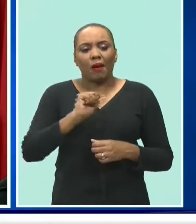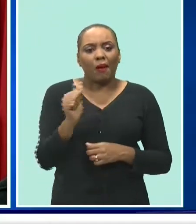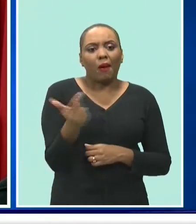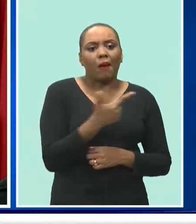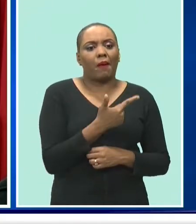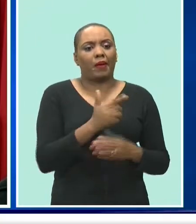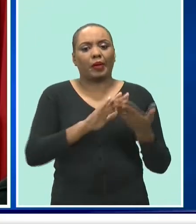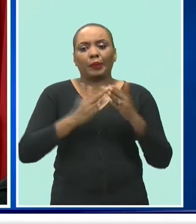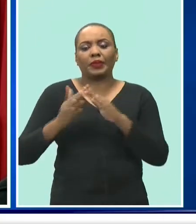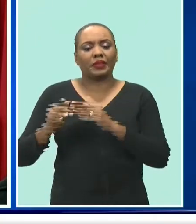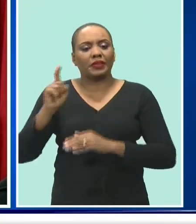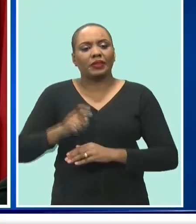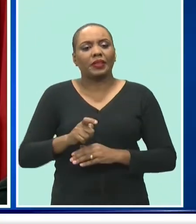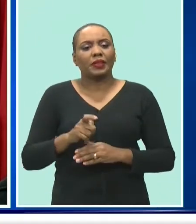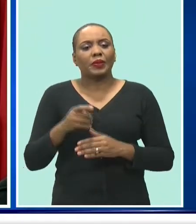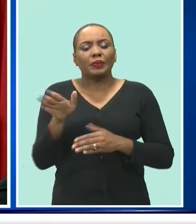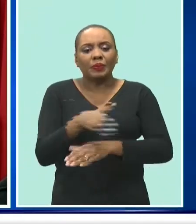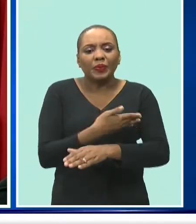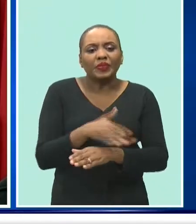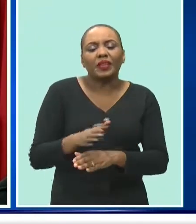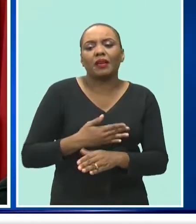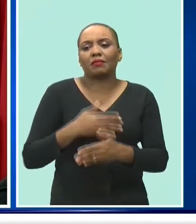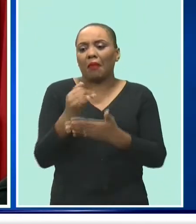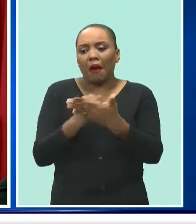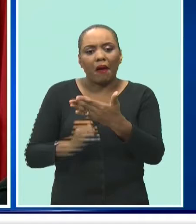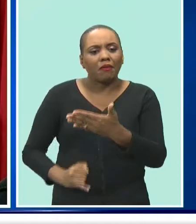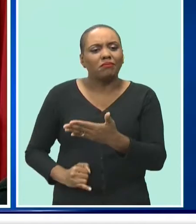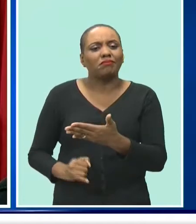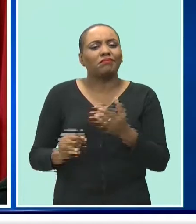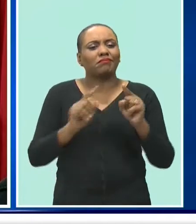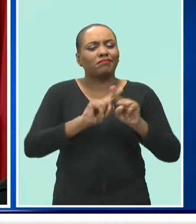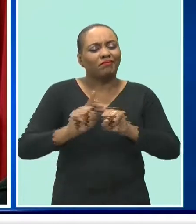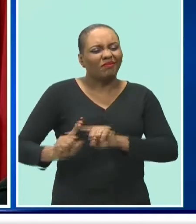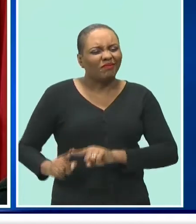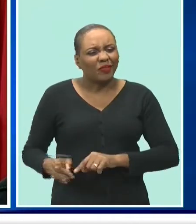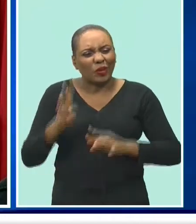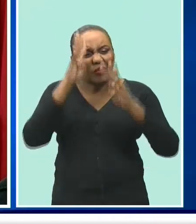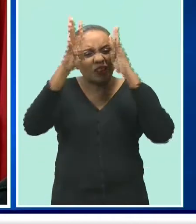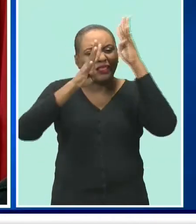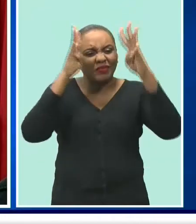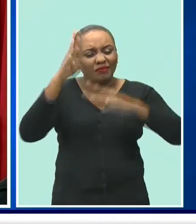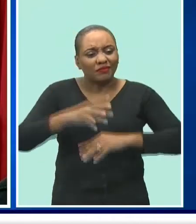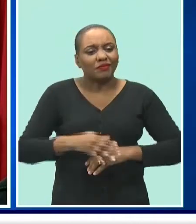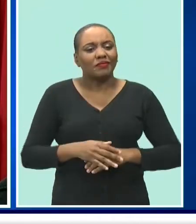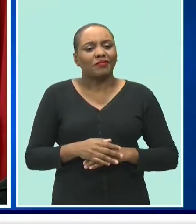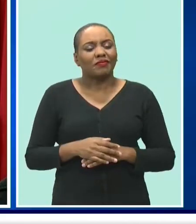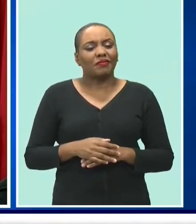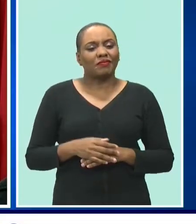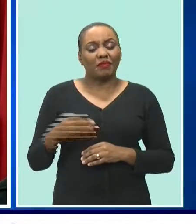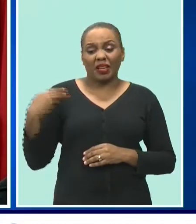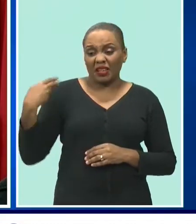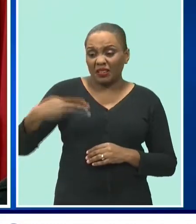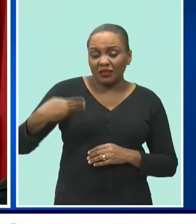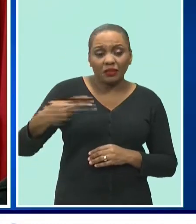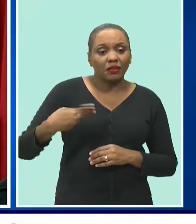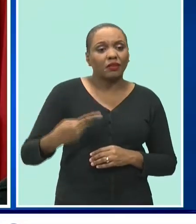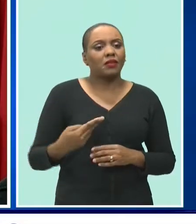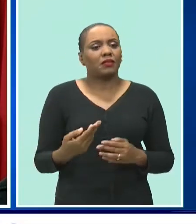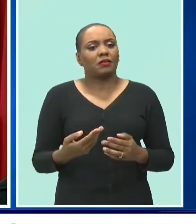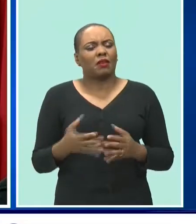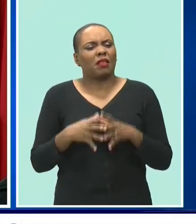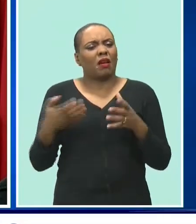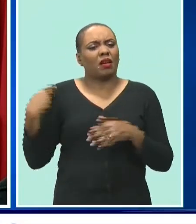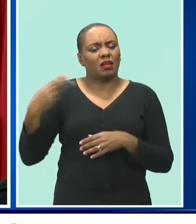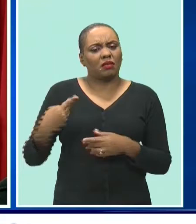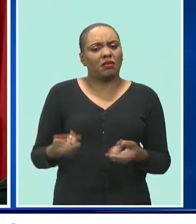Absolutely none. And the societies across the world and across history that have become famous are never famous really